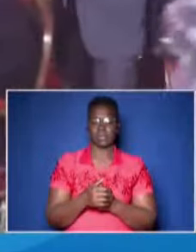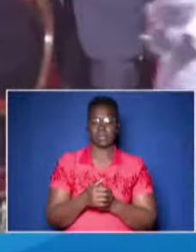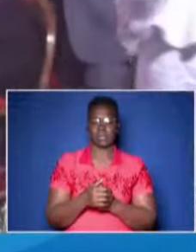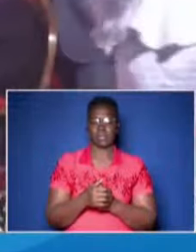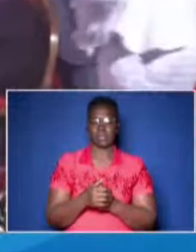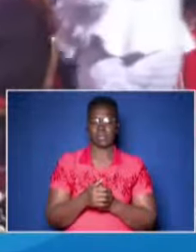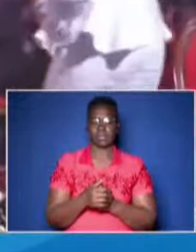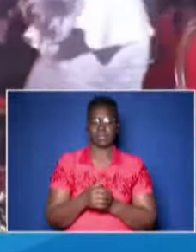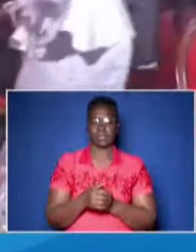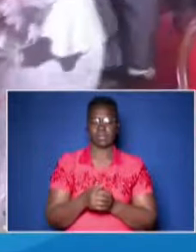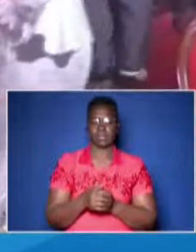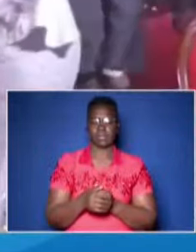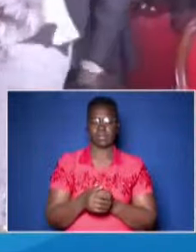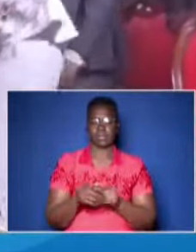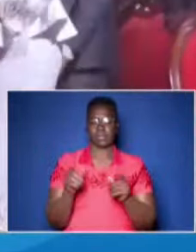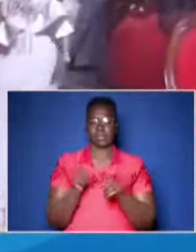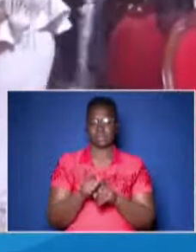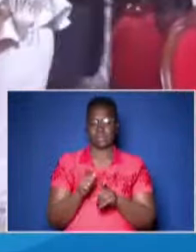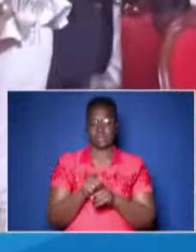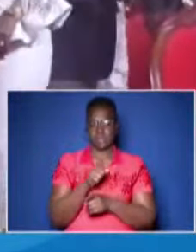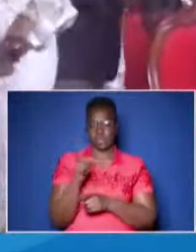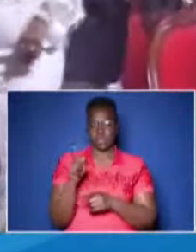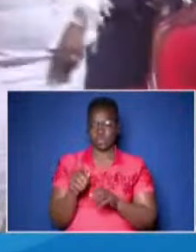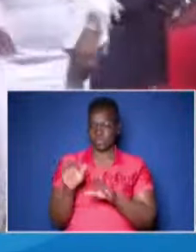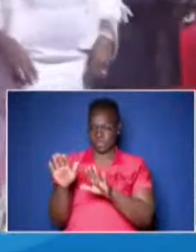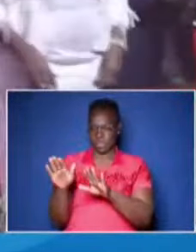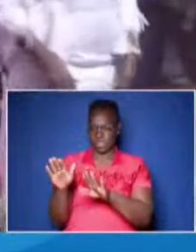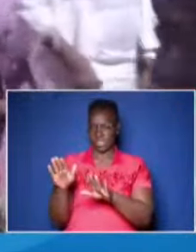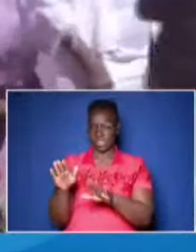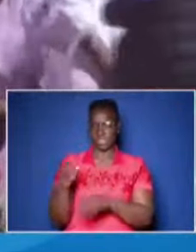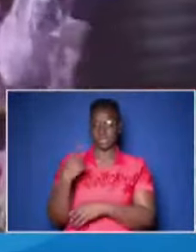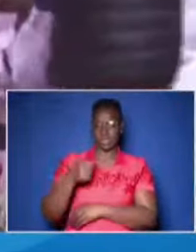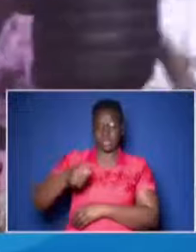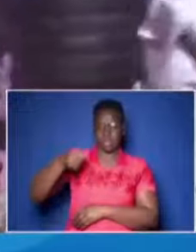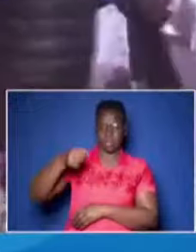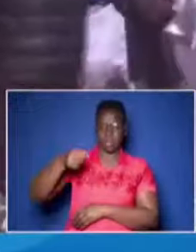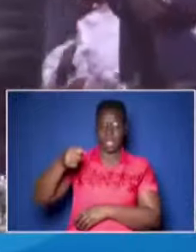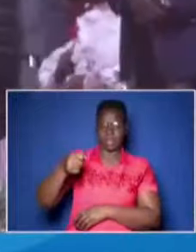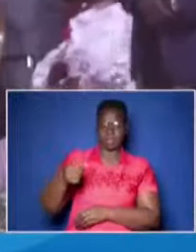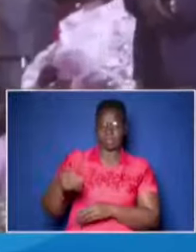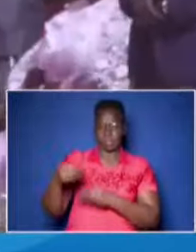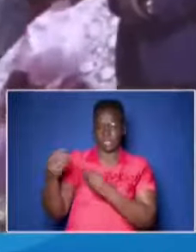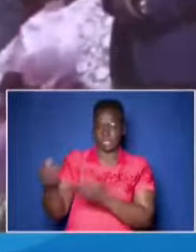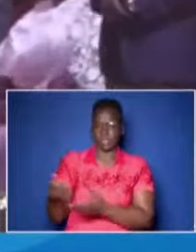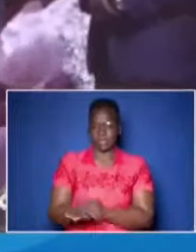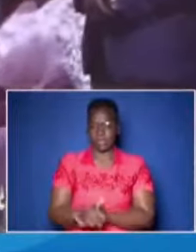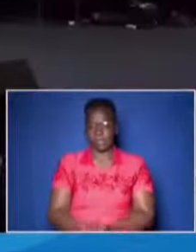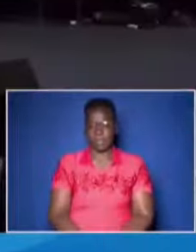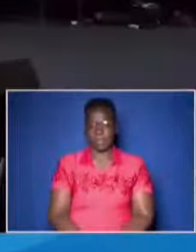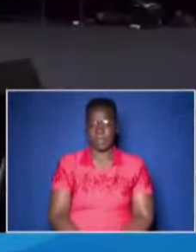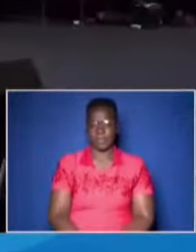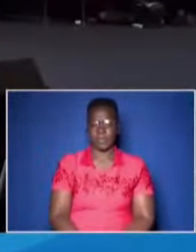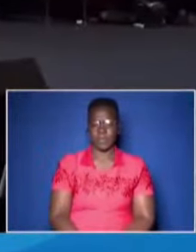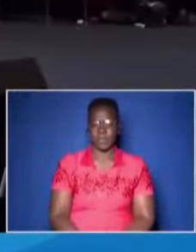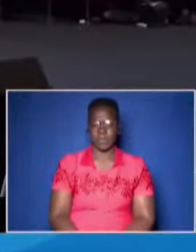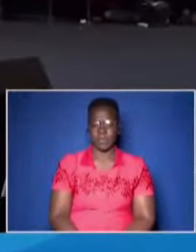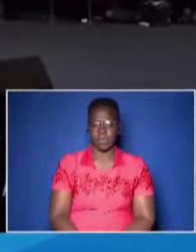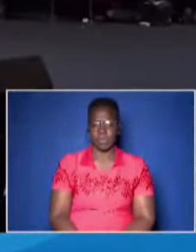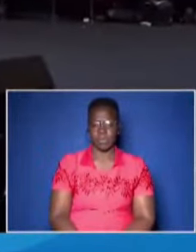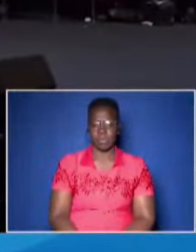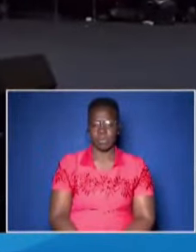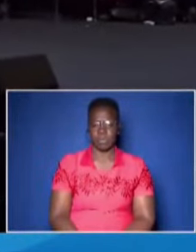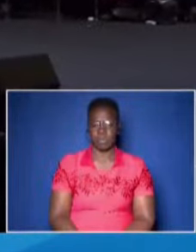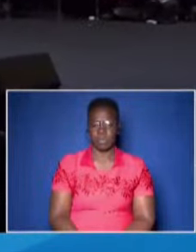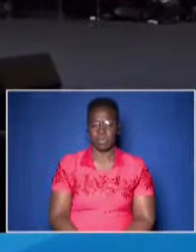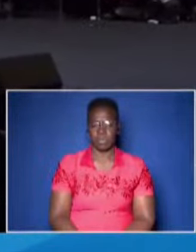taking your seed from where you seated you can see a bag before you just go before and put it but then